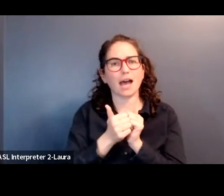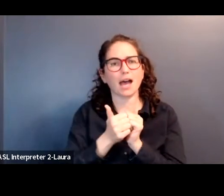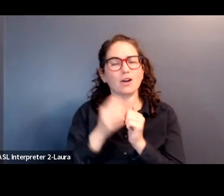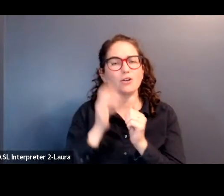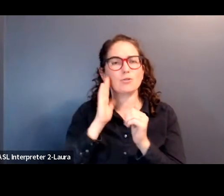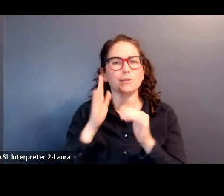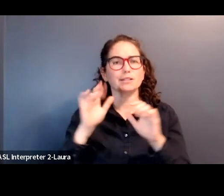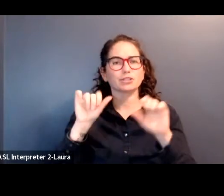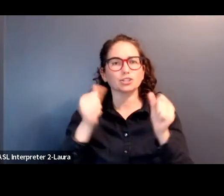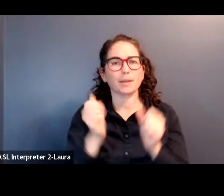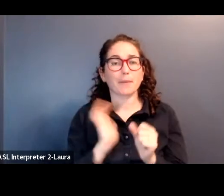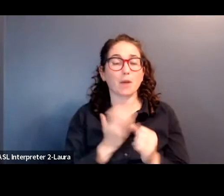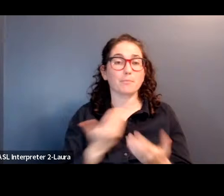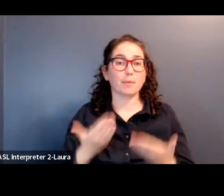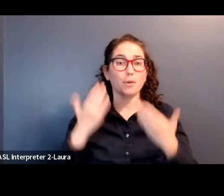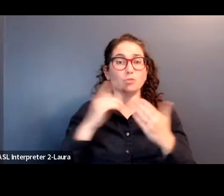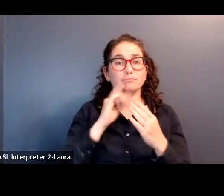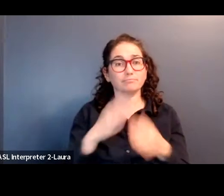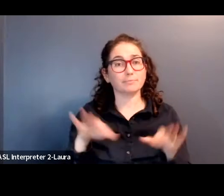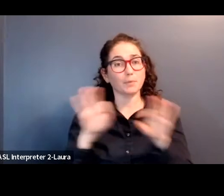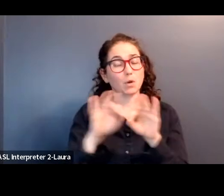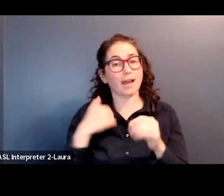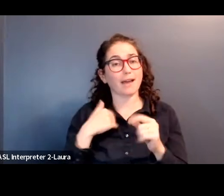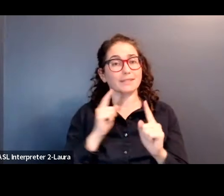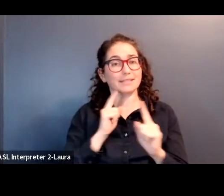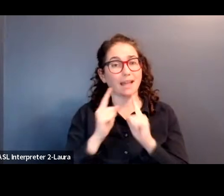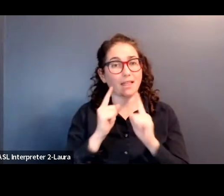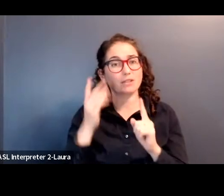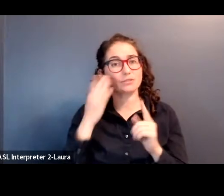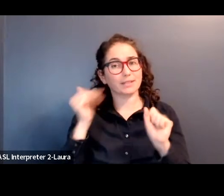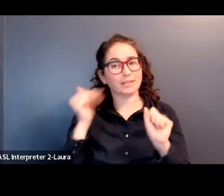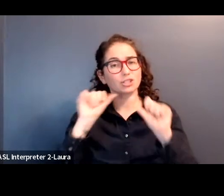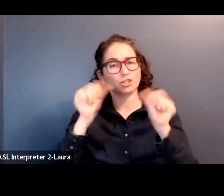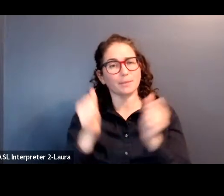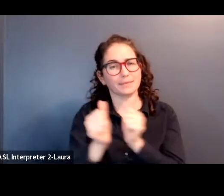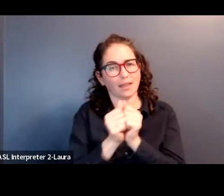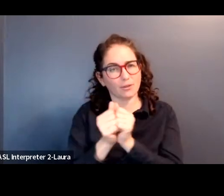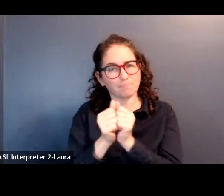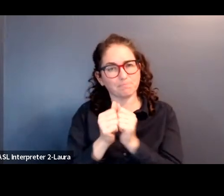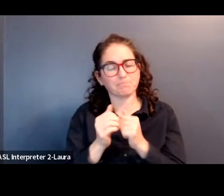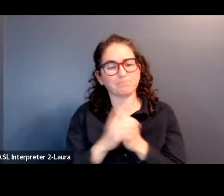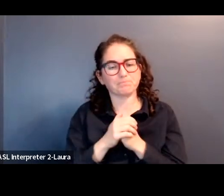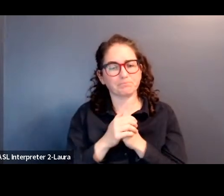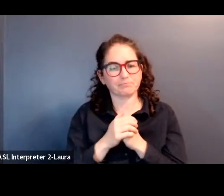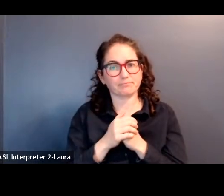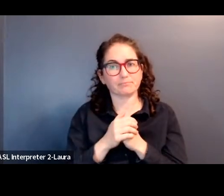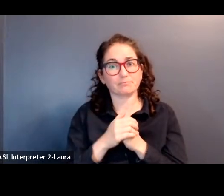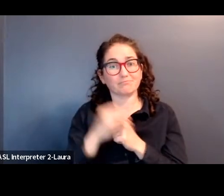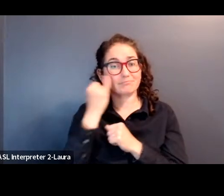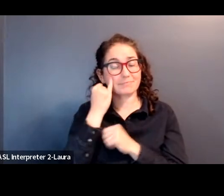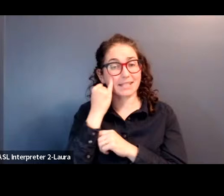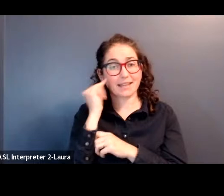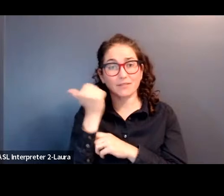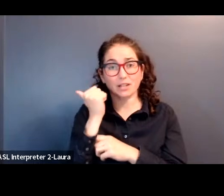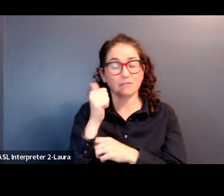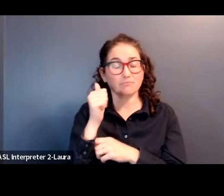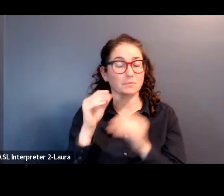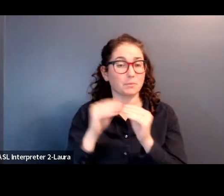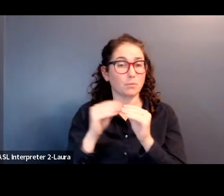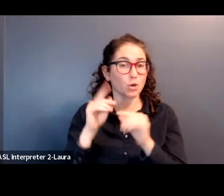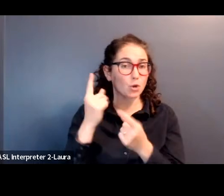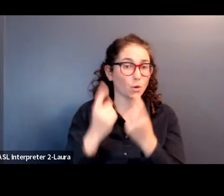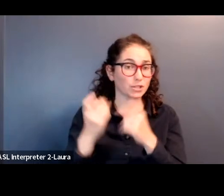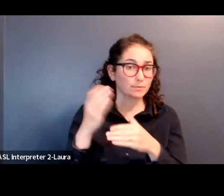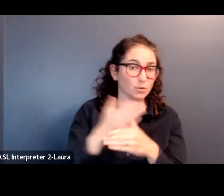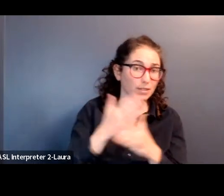these proposals, and it's important that we have these dialogues so that we're shaping them together. If you have further questions in between